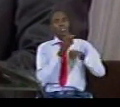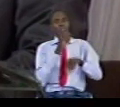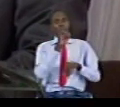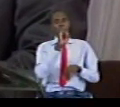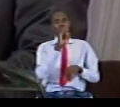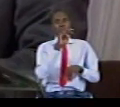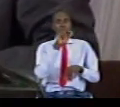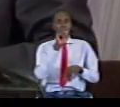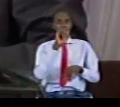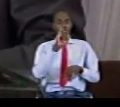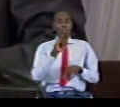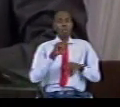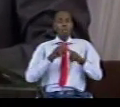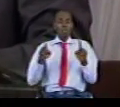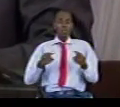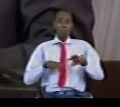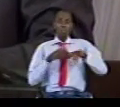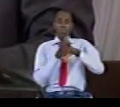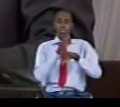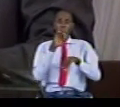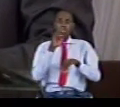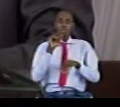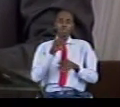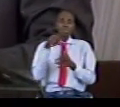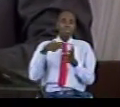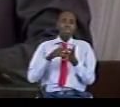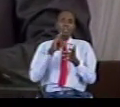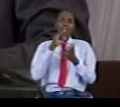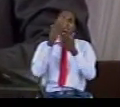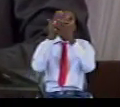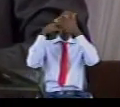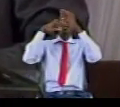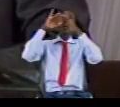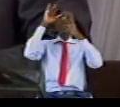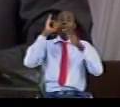heavenly Jerusalem, to the general assembly